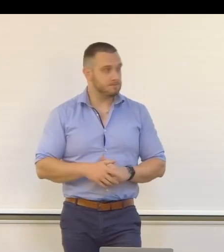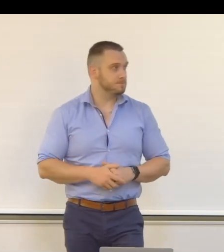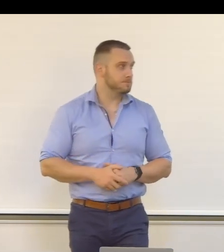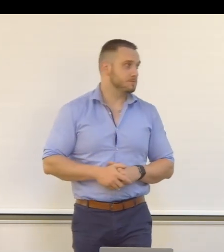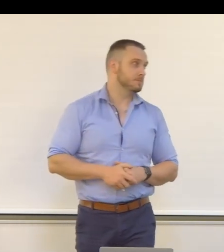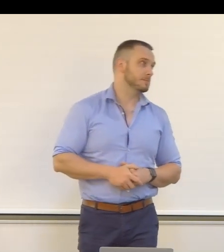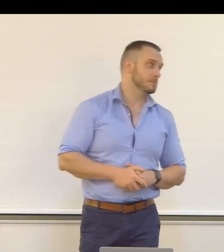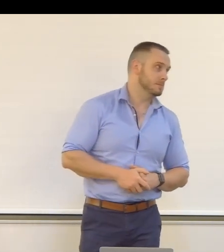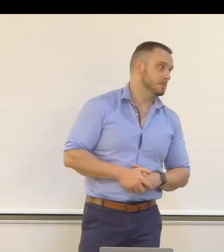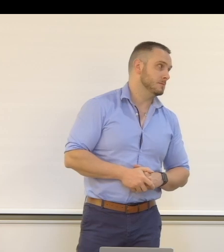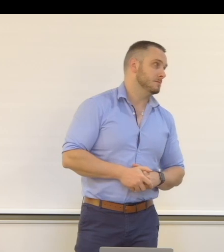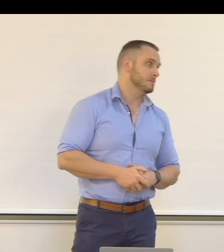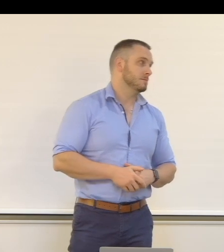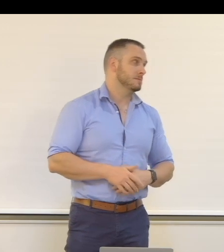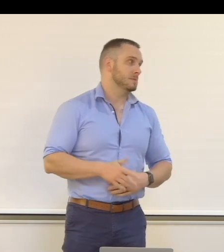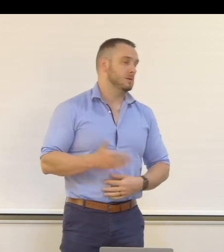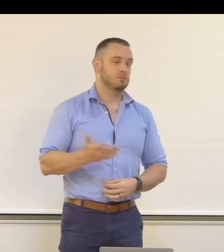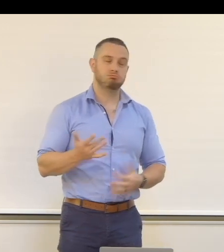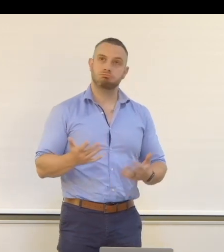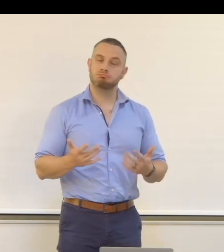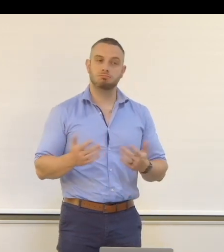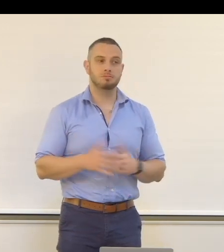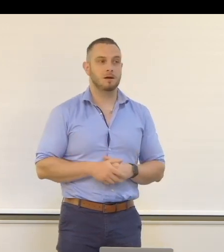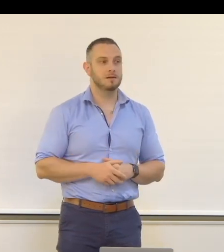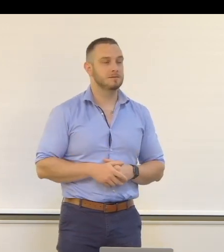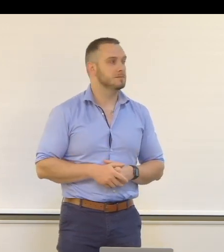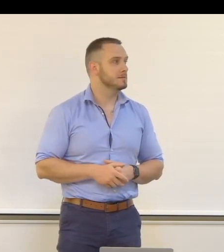I have plenty of anecdotes to tell you.